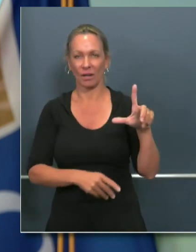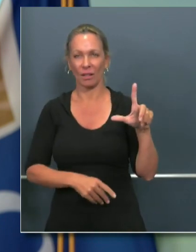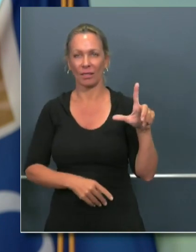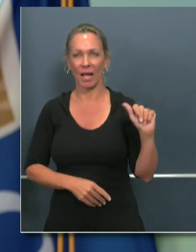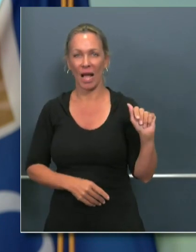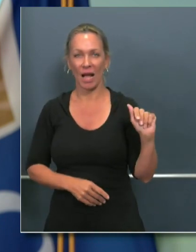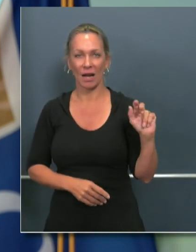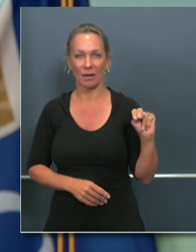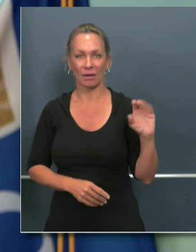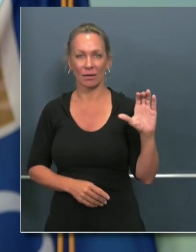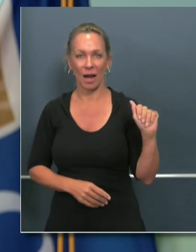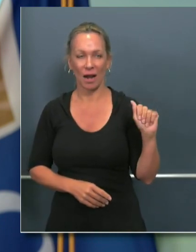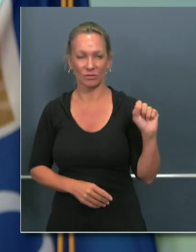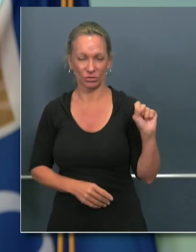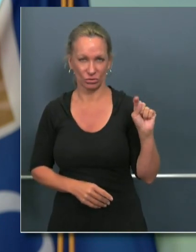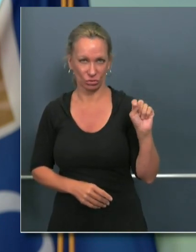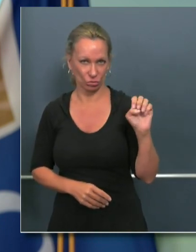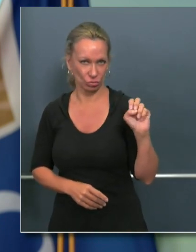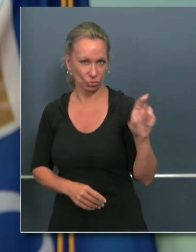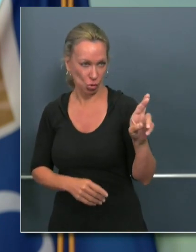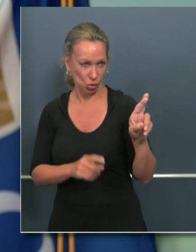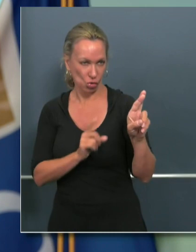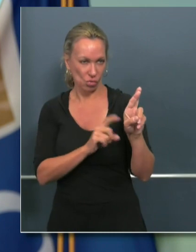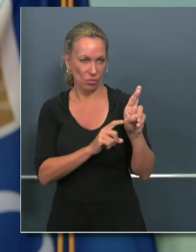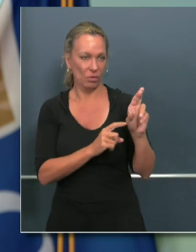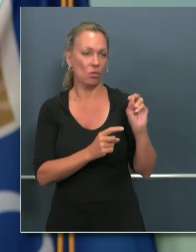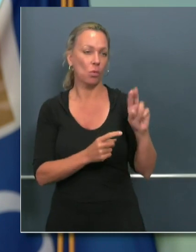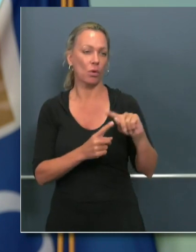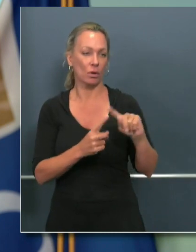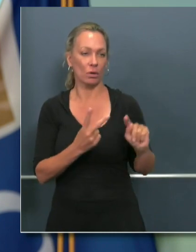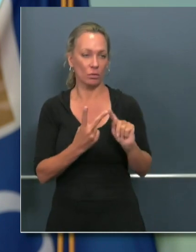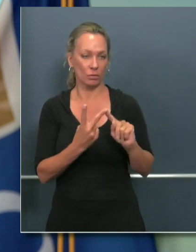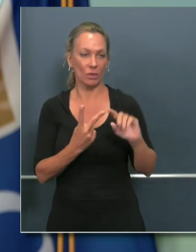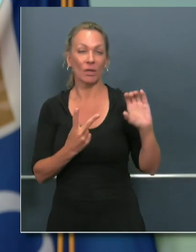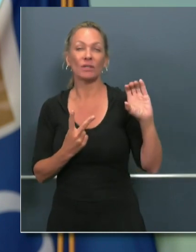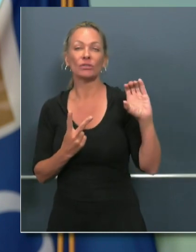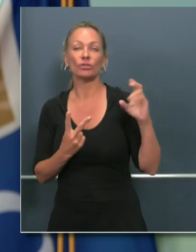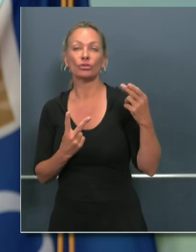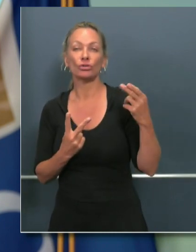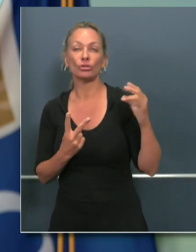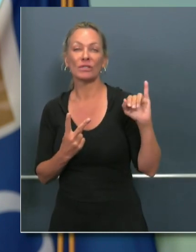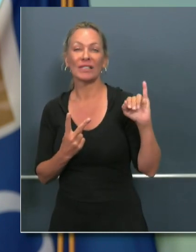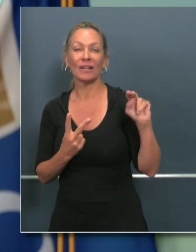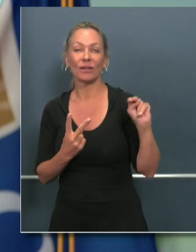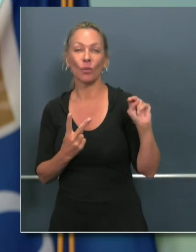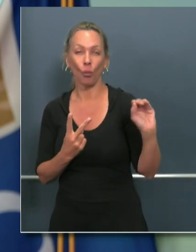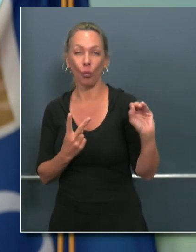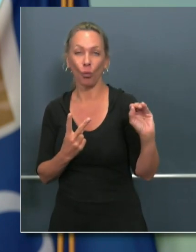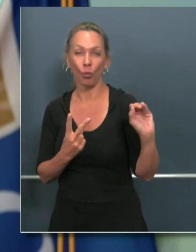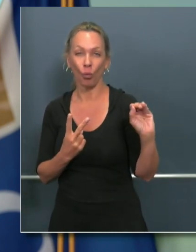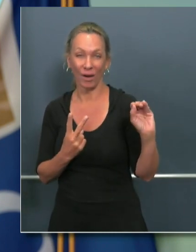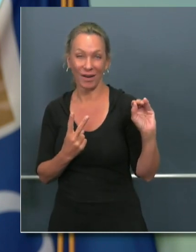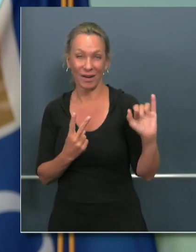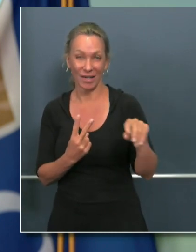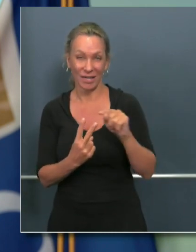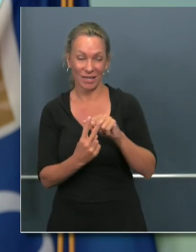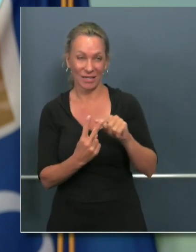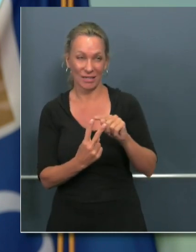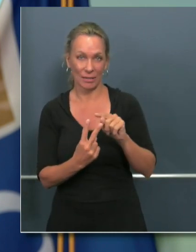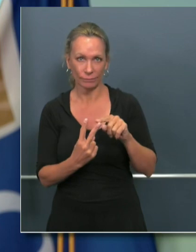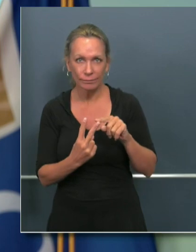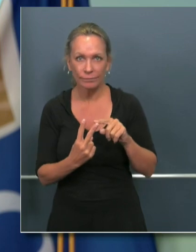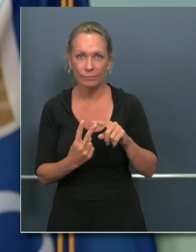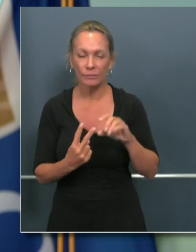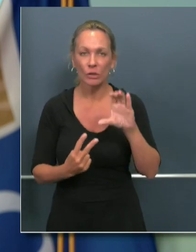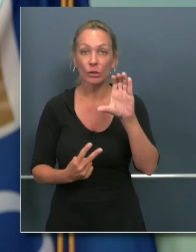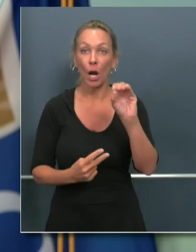those prisons, we were able to mitigate the spread, and we've seen a diminution in terms of total number of inmates that are currently positive